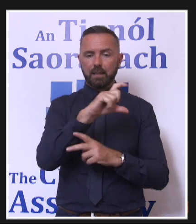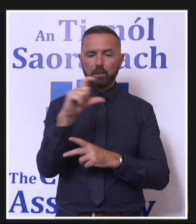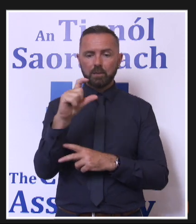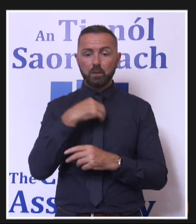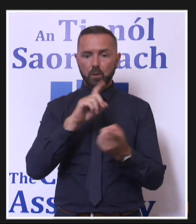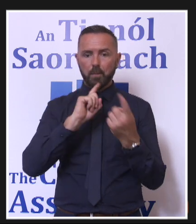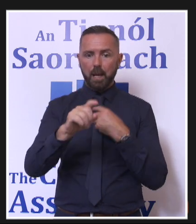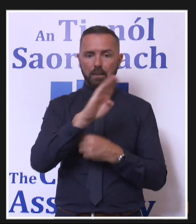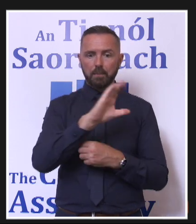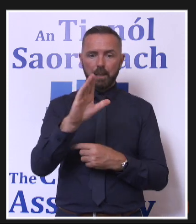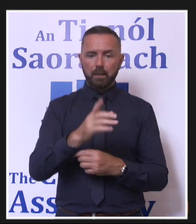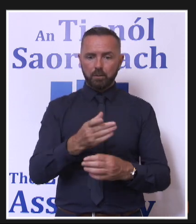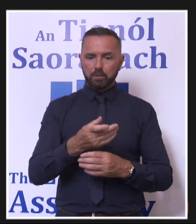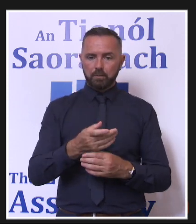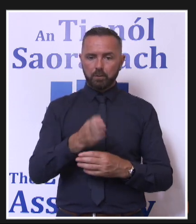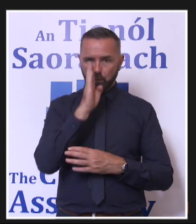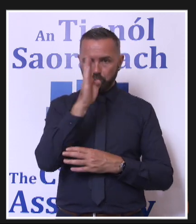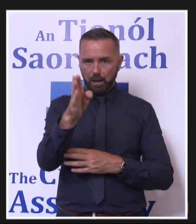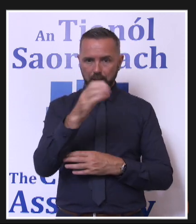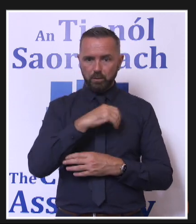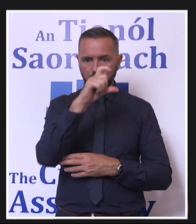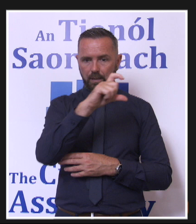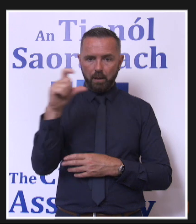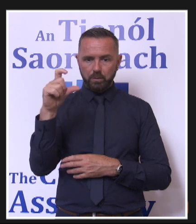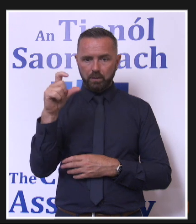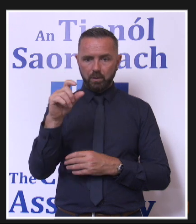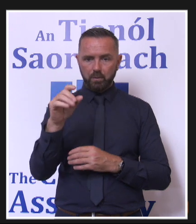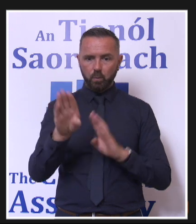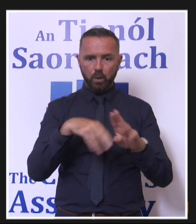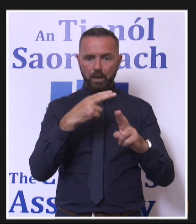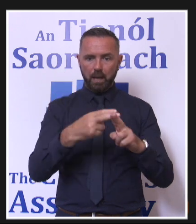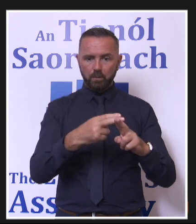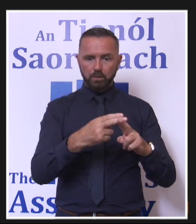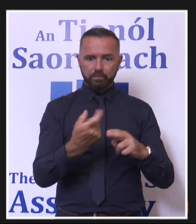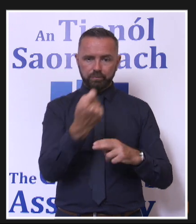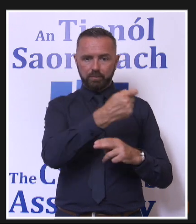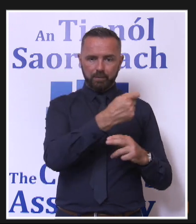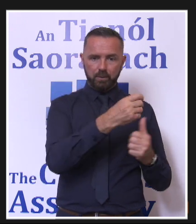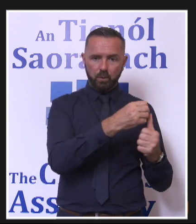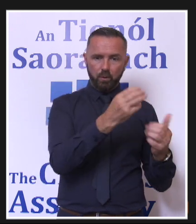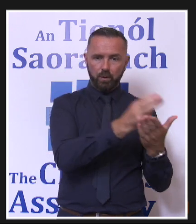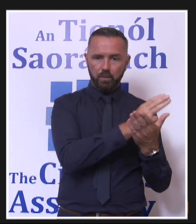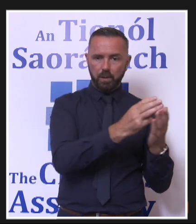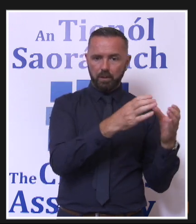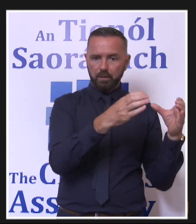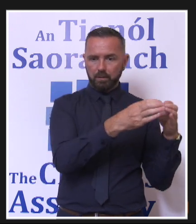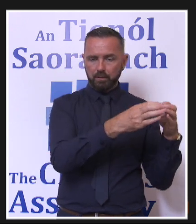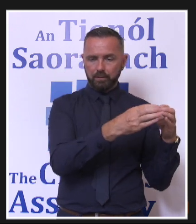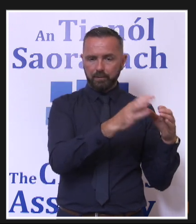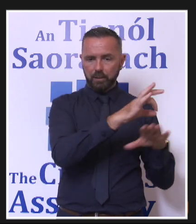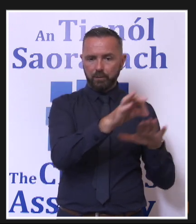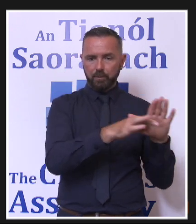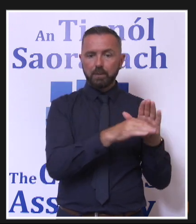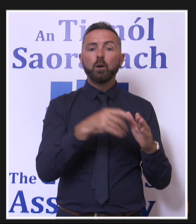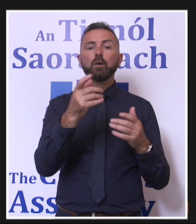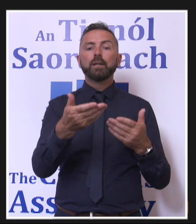directly to the Paris Council, so the Parisian councillors can amend and can debate around this bill. But the idea is that the